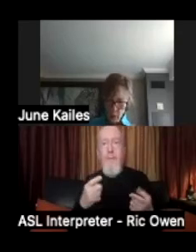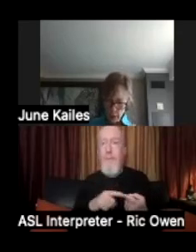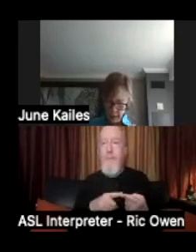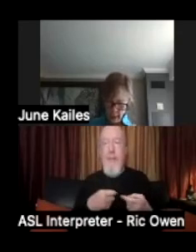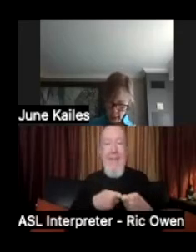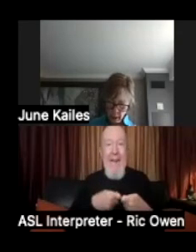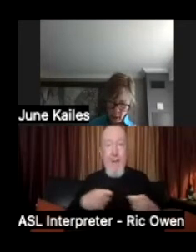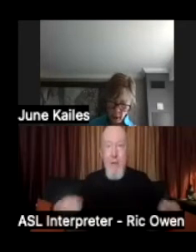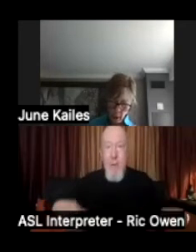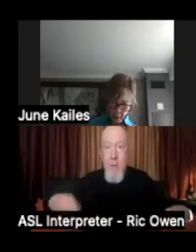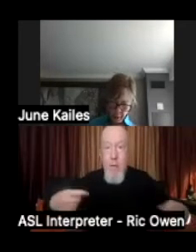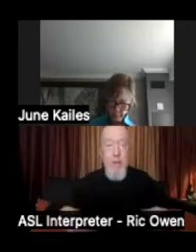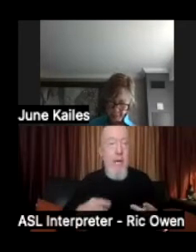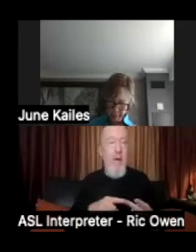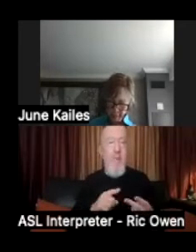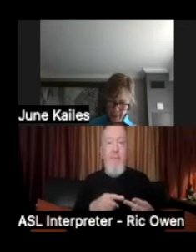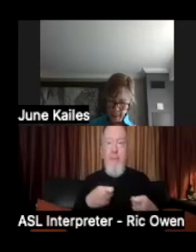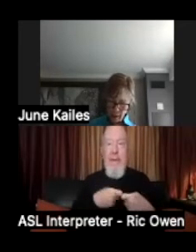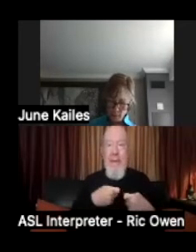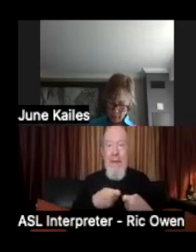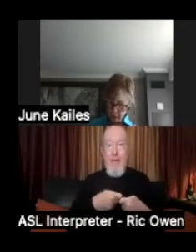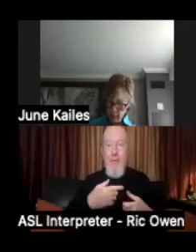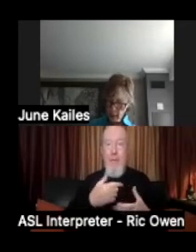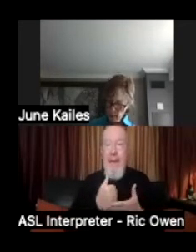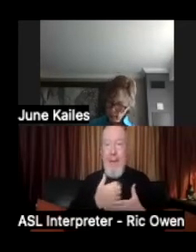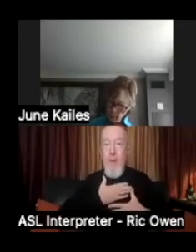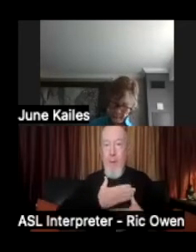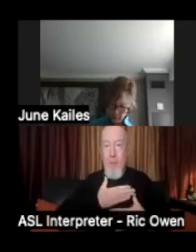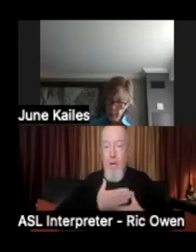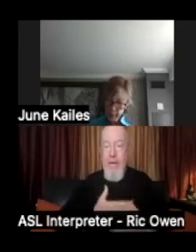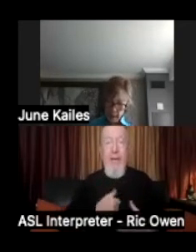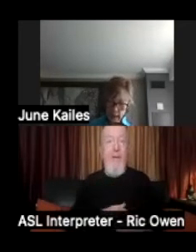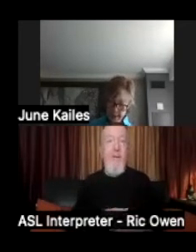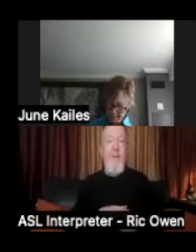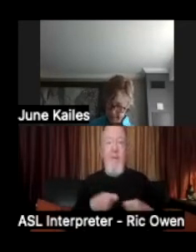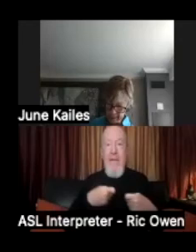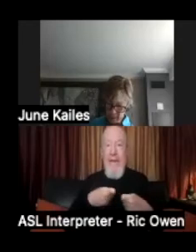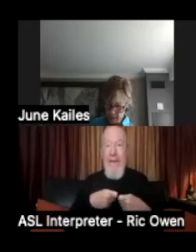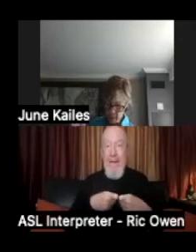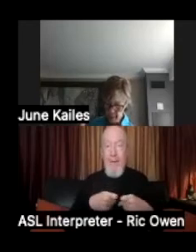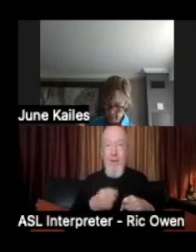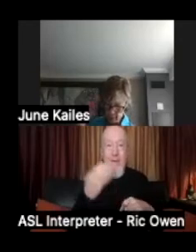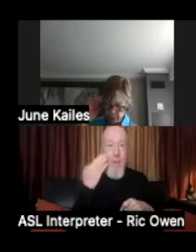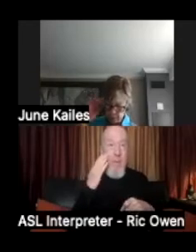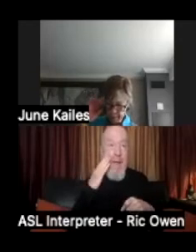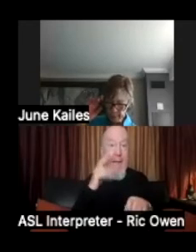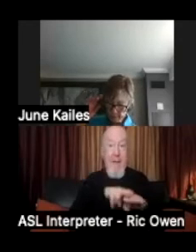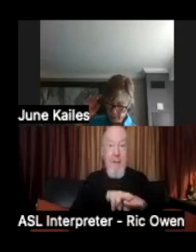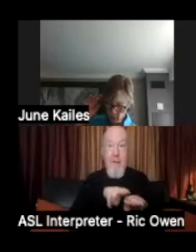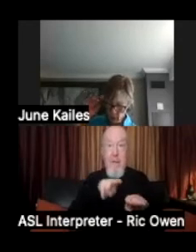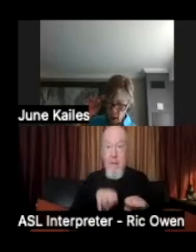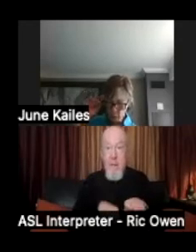breathing machine, a lift to get in and out of bed, an elevator to get in and out of his